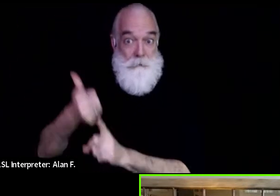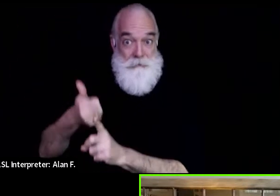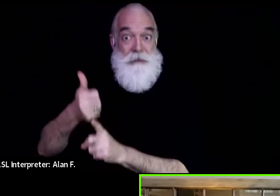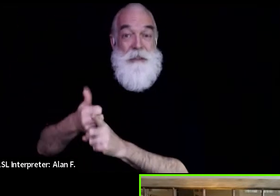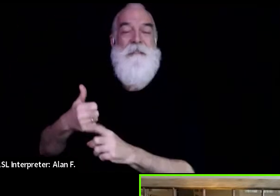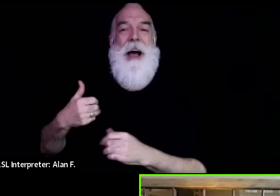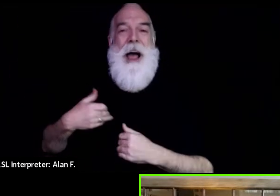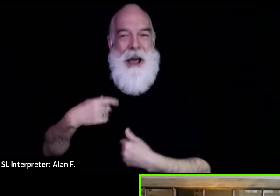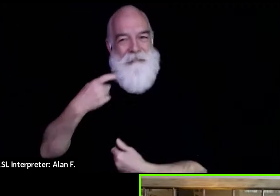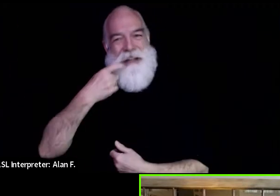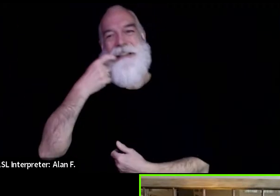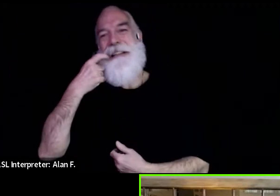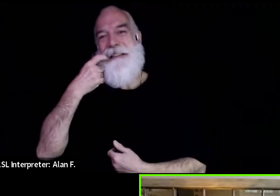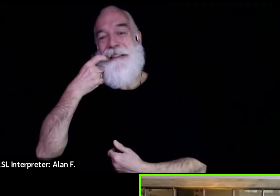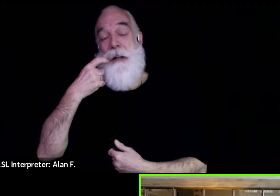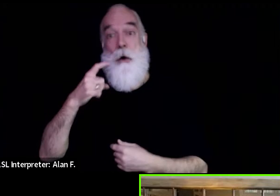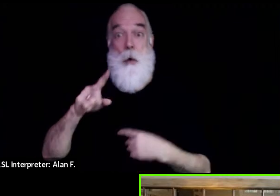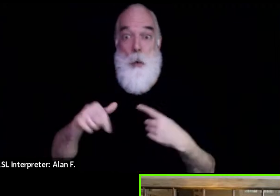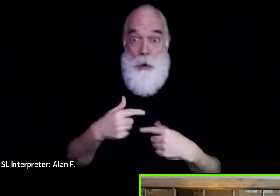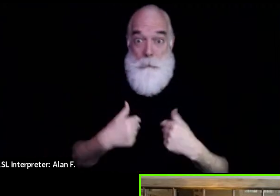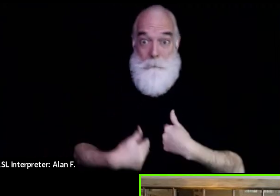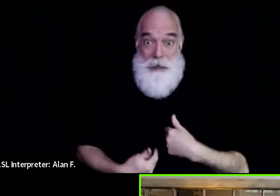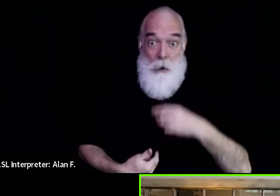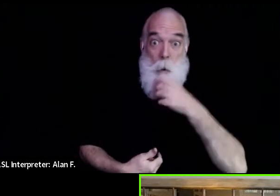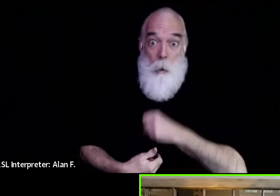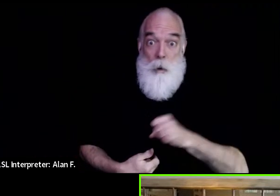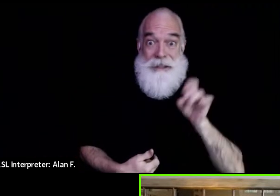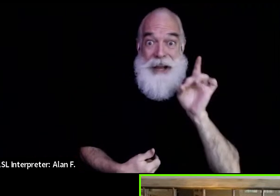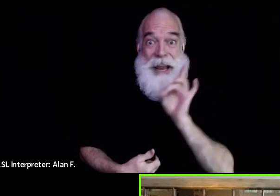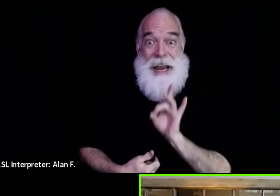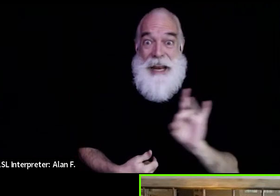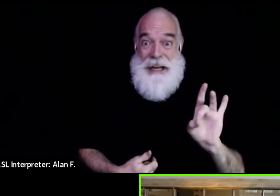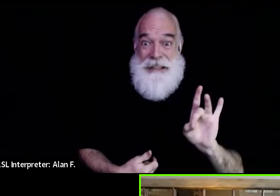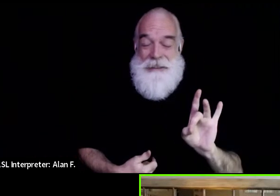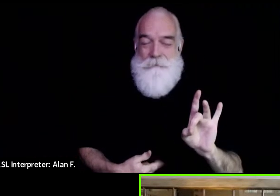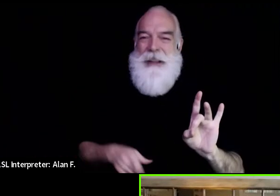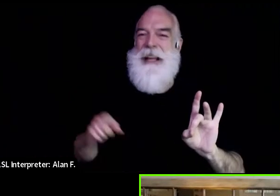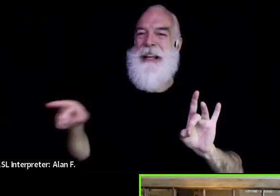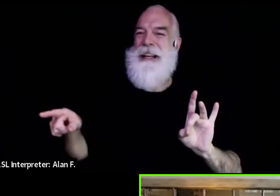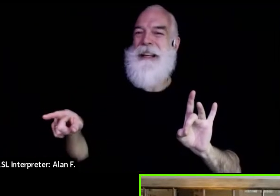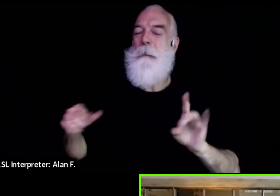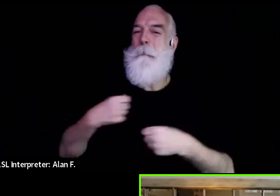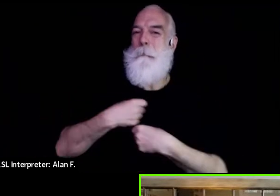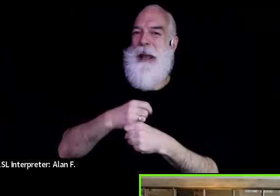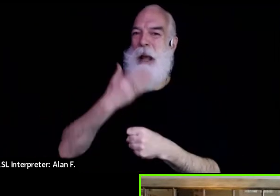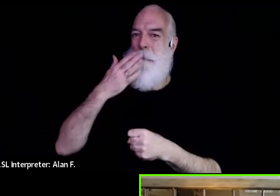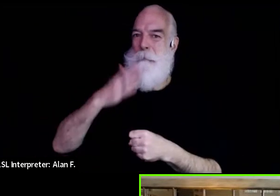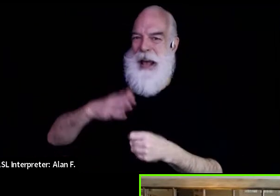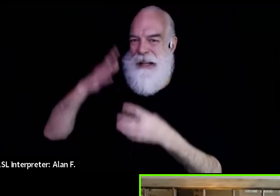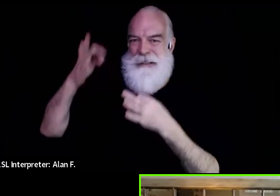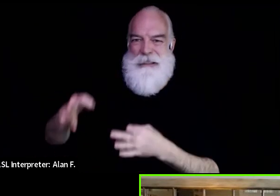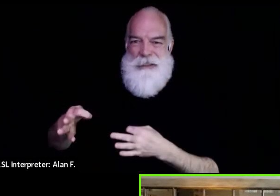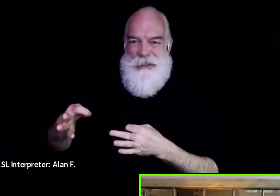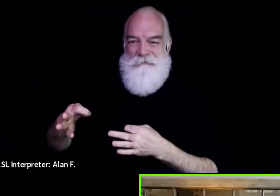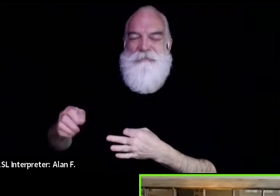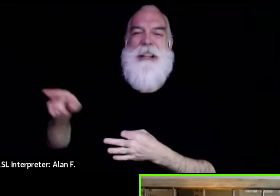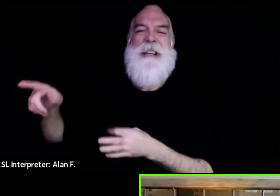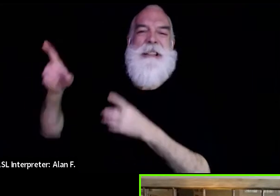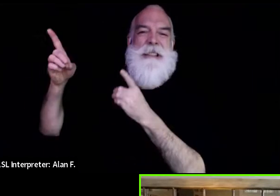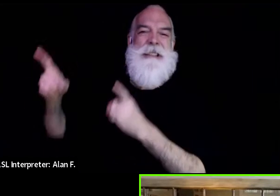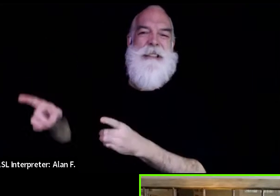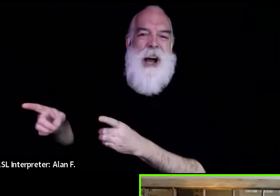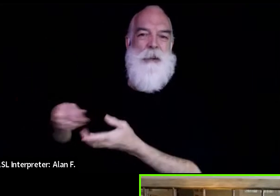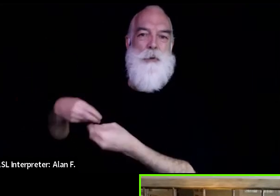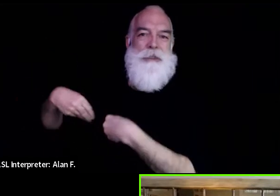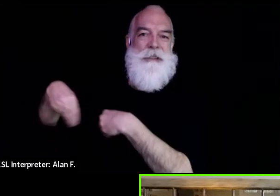poor decision. He decided to sell drugs to help ends meet. So my father went to prison when I was 8, and this